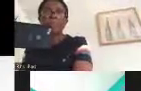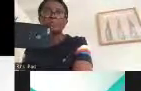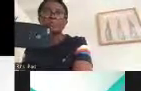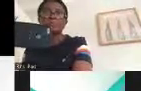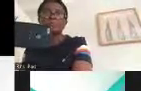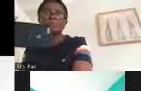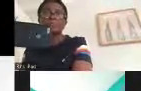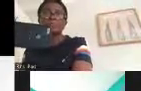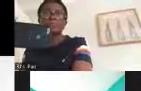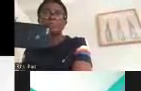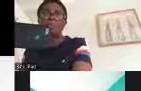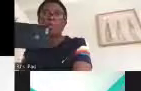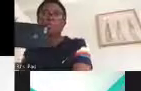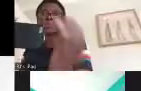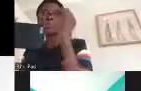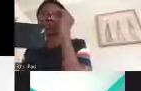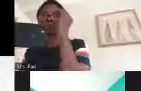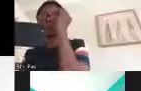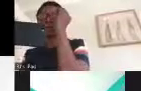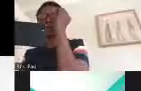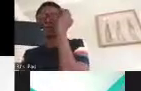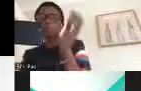Okay, you have 5 more seconds and we move on.